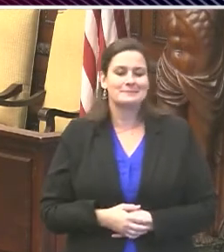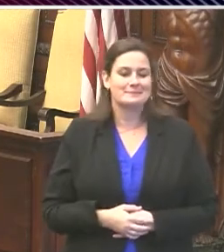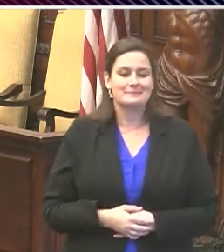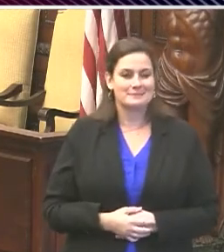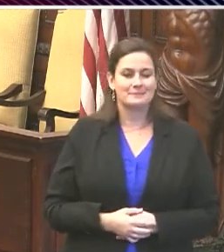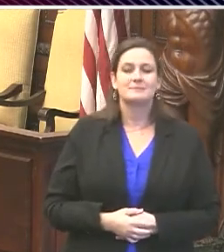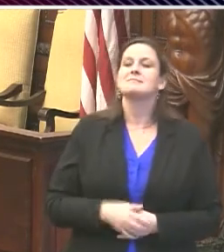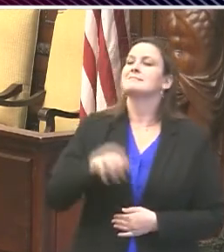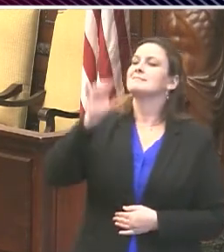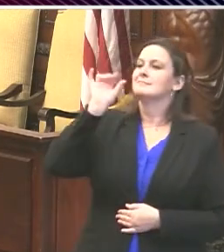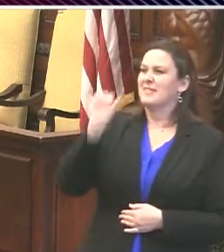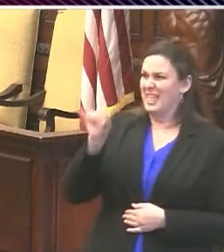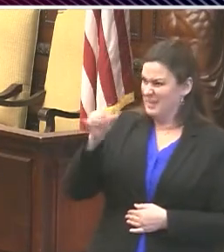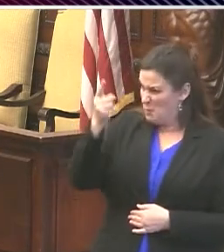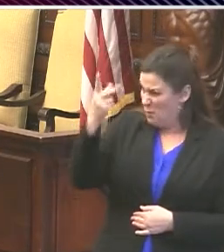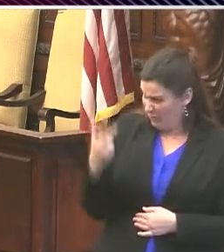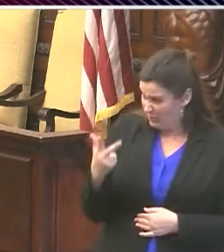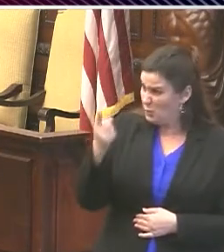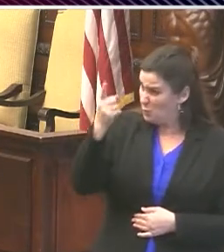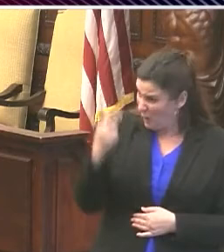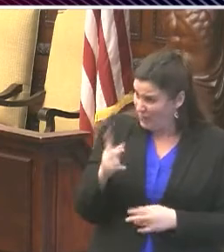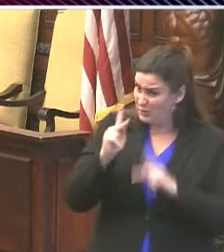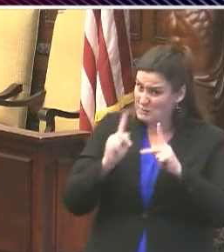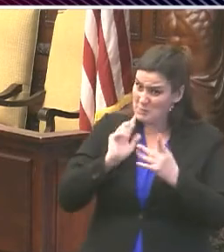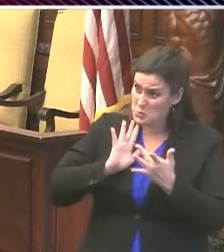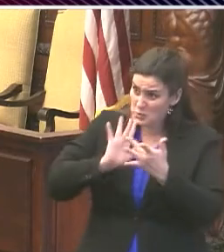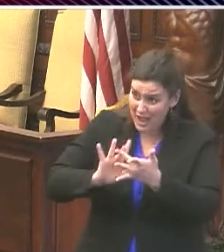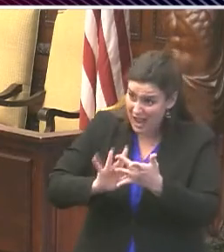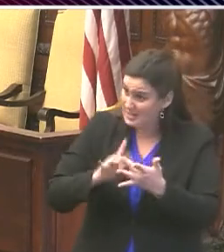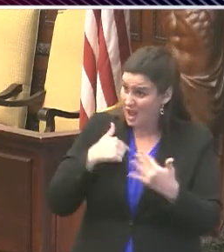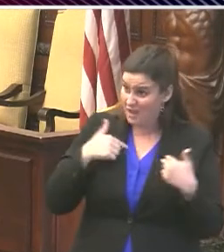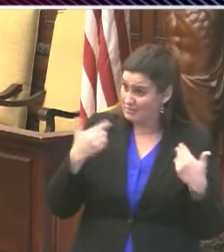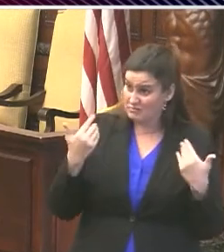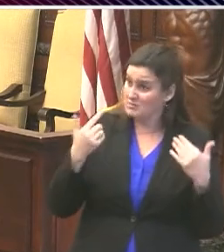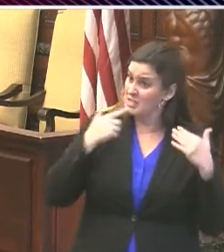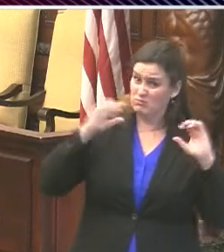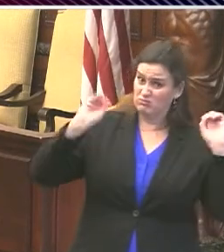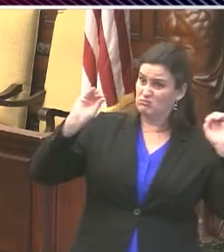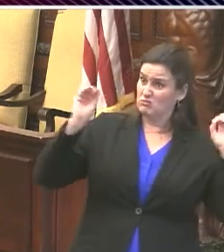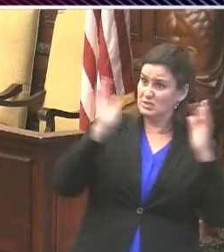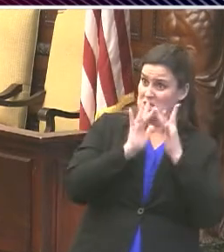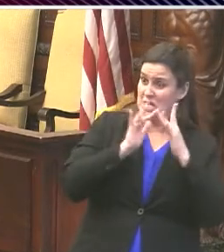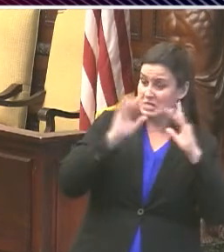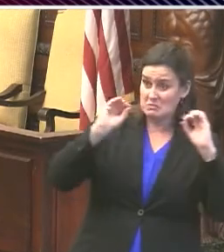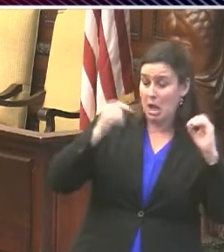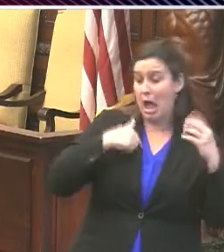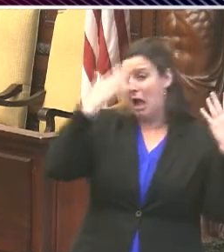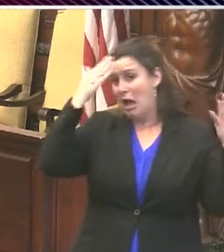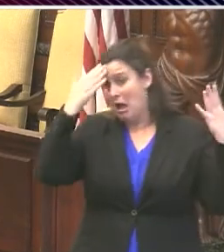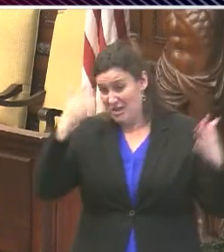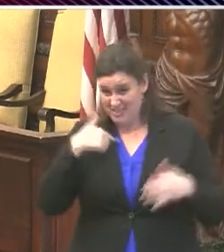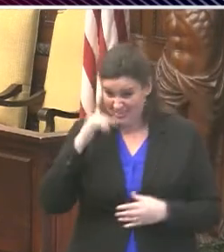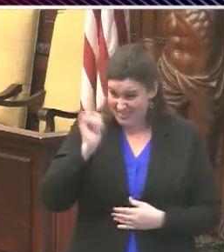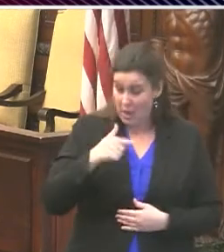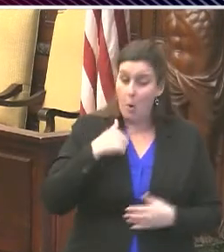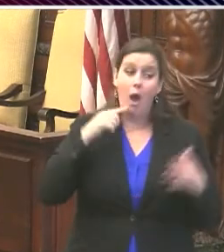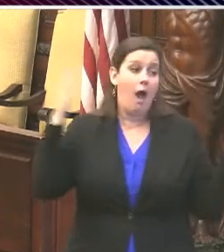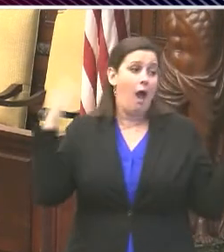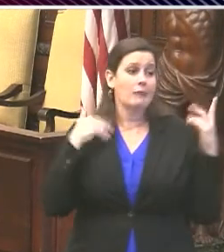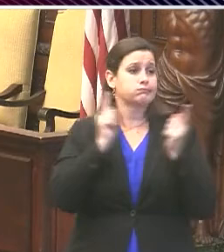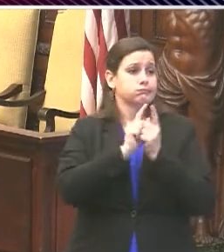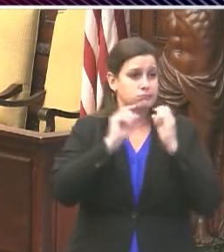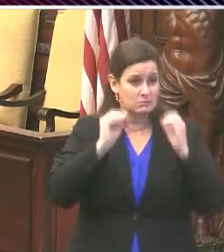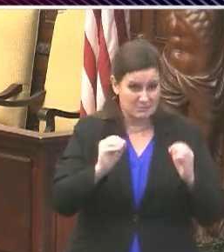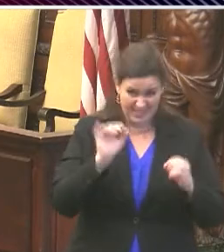I mean, that's about a third of the people you reach who said, "Oh, I don't know, I don't come into contact with